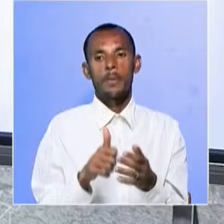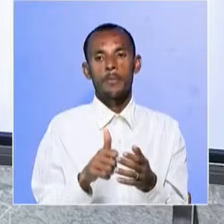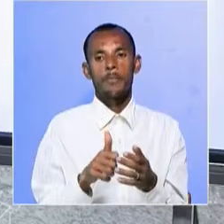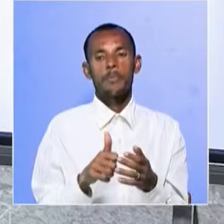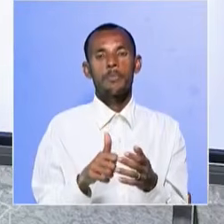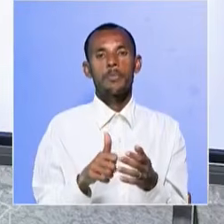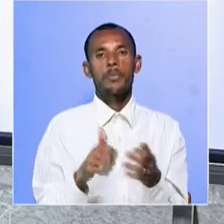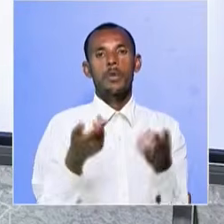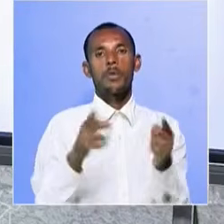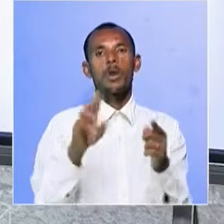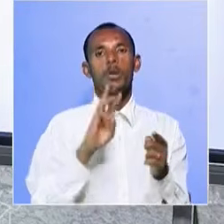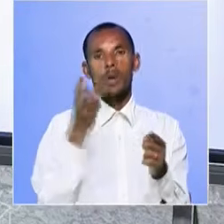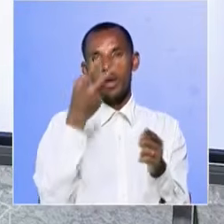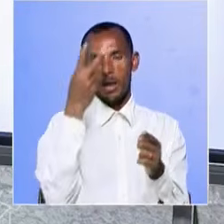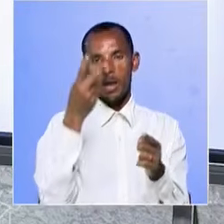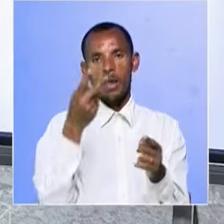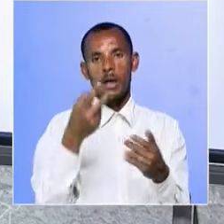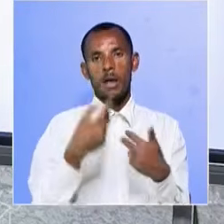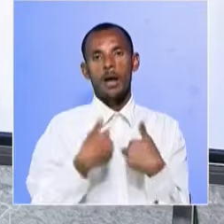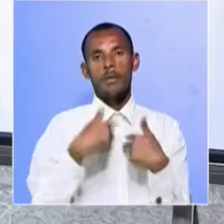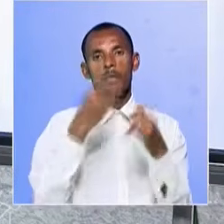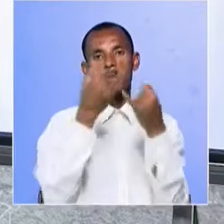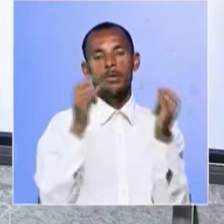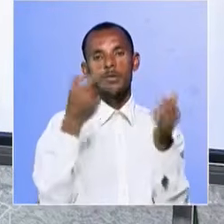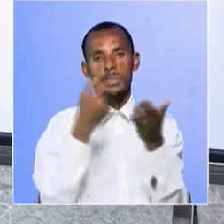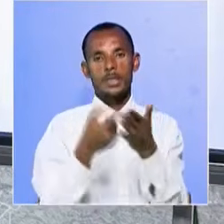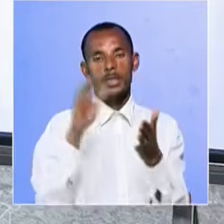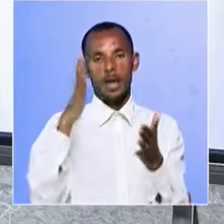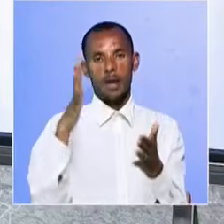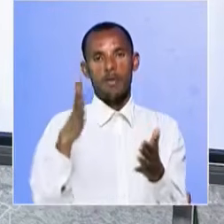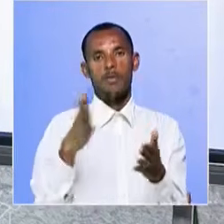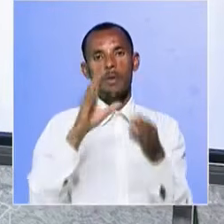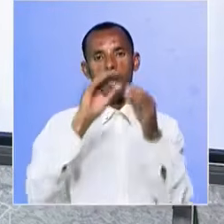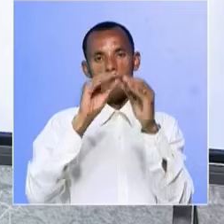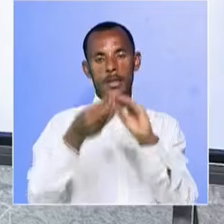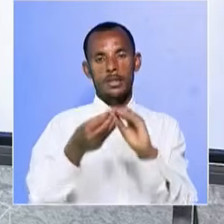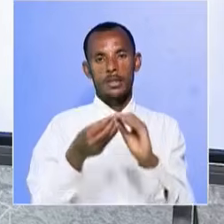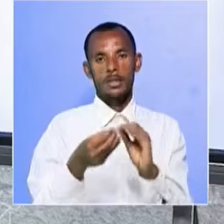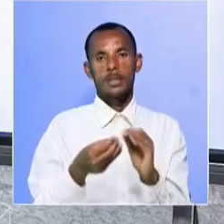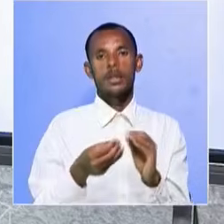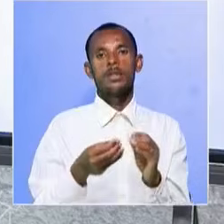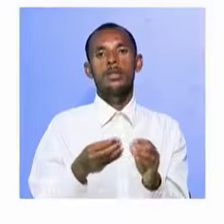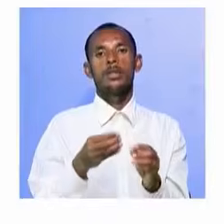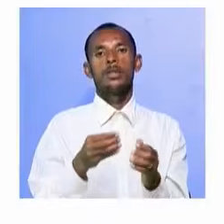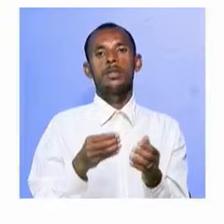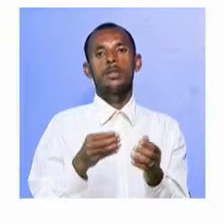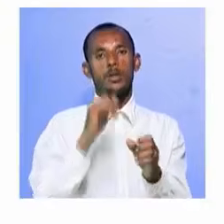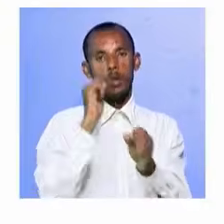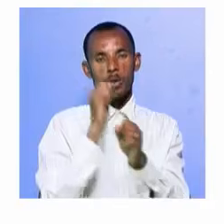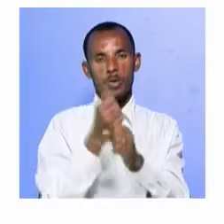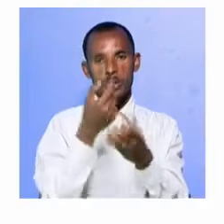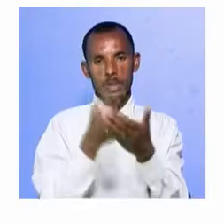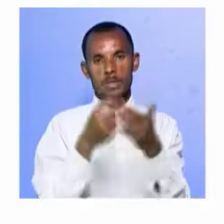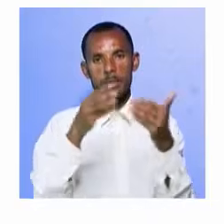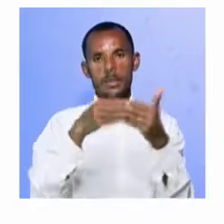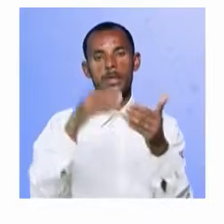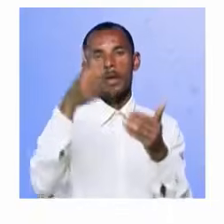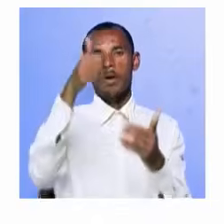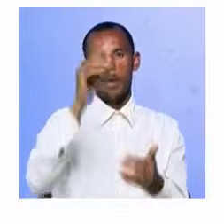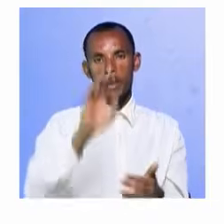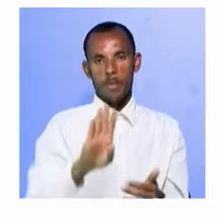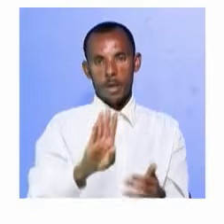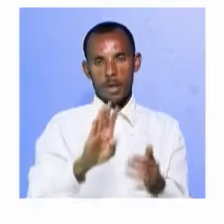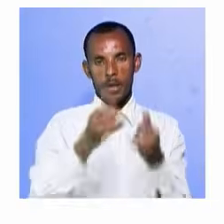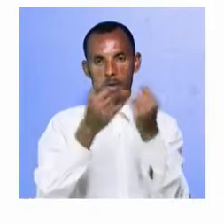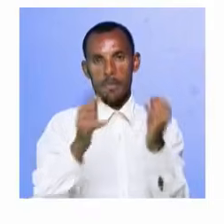Okay, whenever you have divisions of this kind, okay, do this principle. A over B